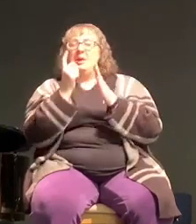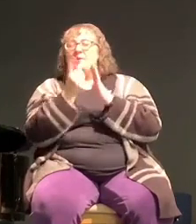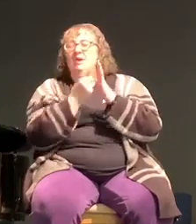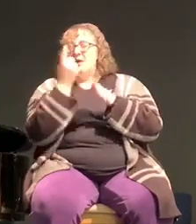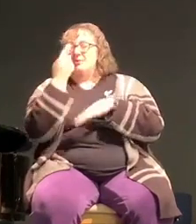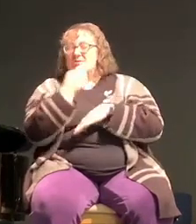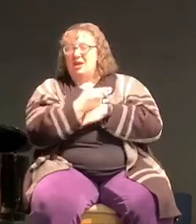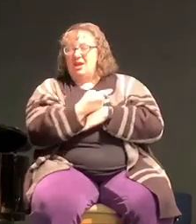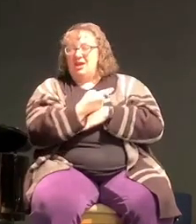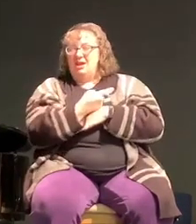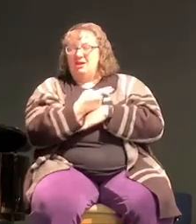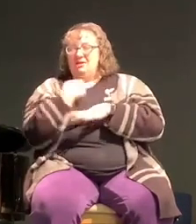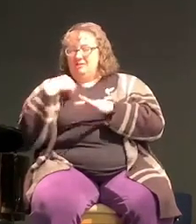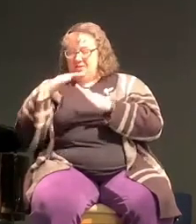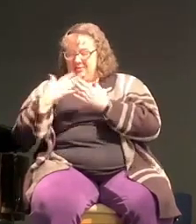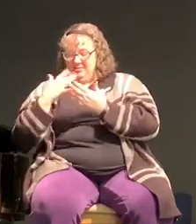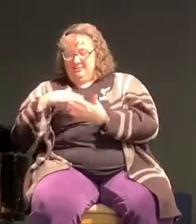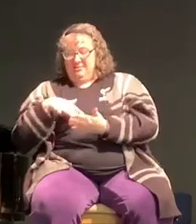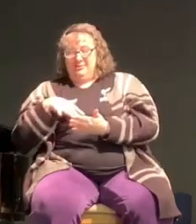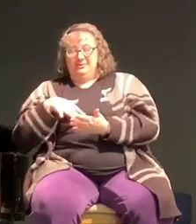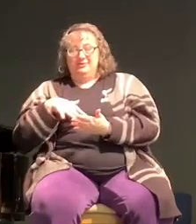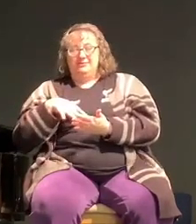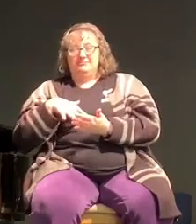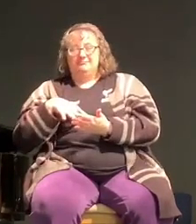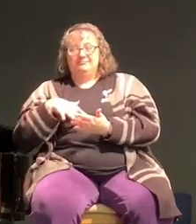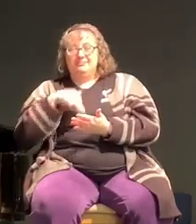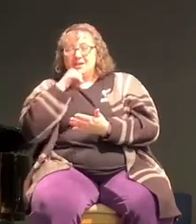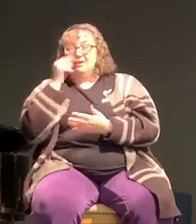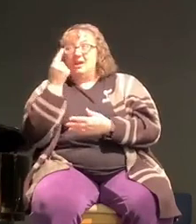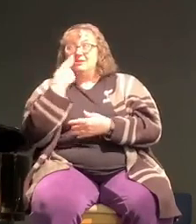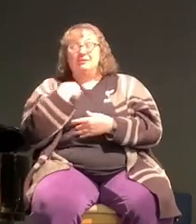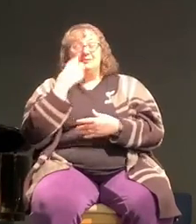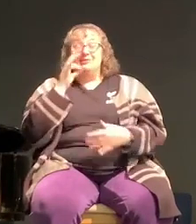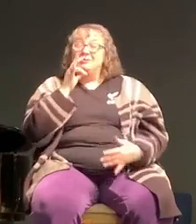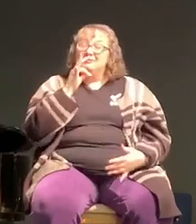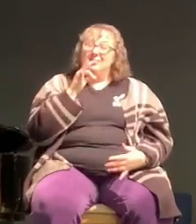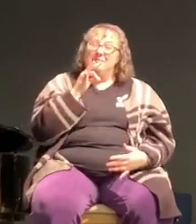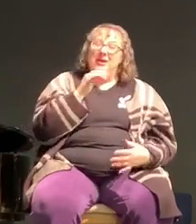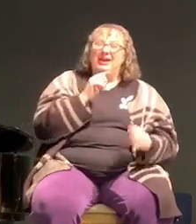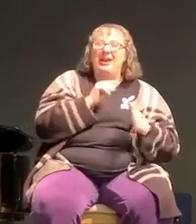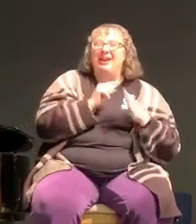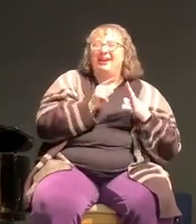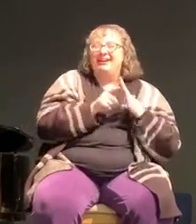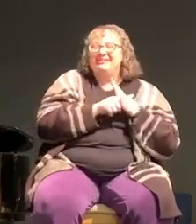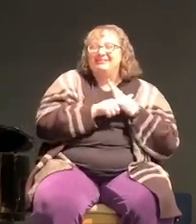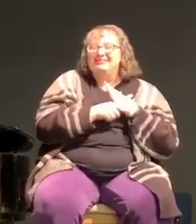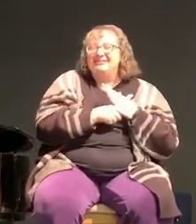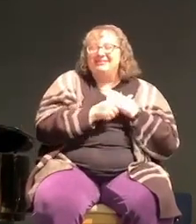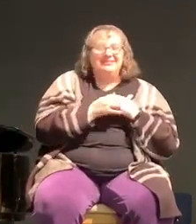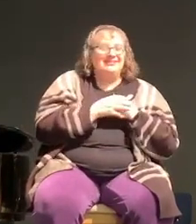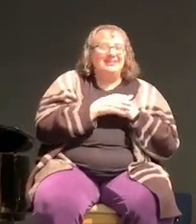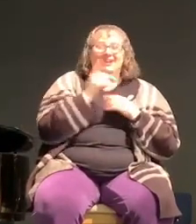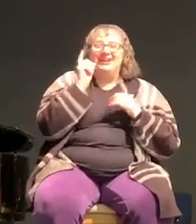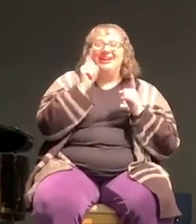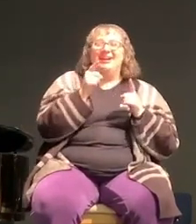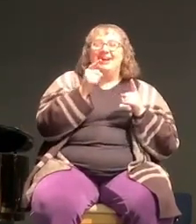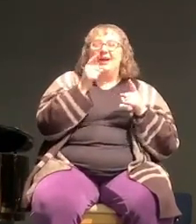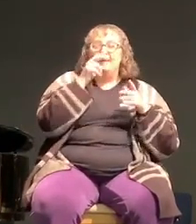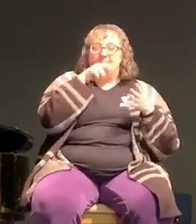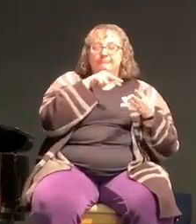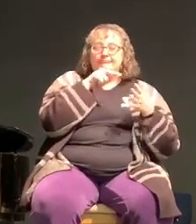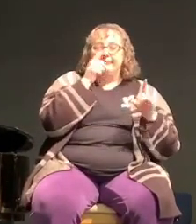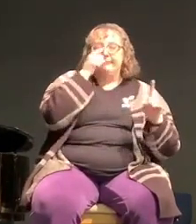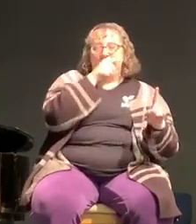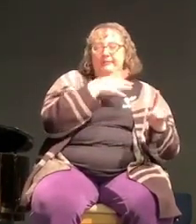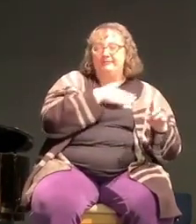day do I spend in my Bible and not just for my sermons? I kind of got to cheat because I get to be in it on